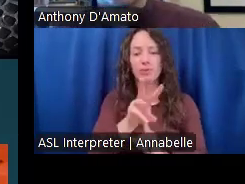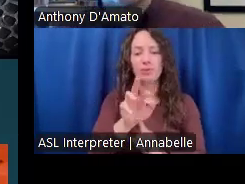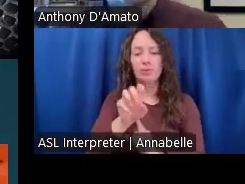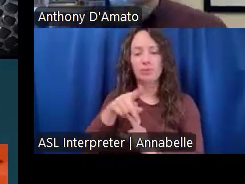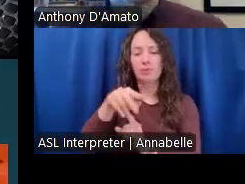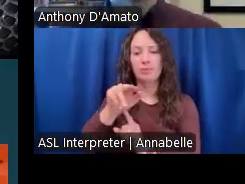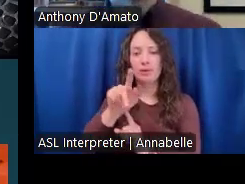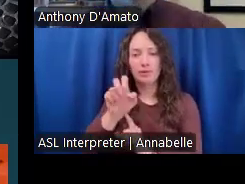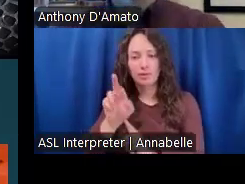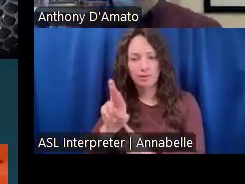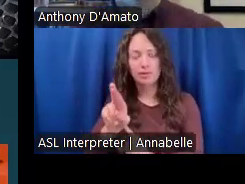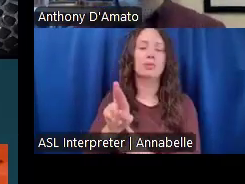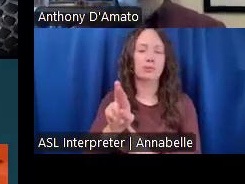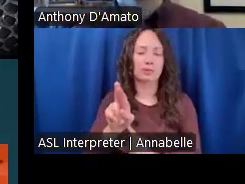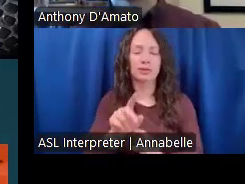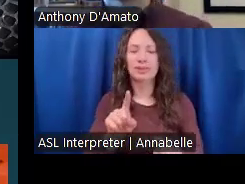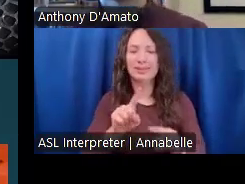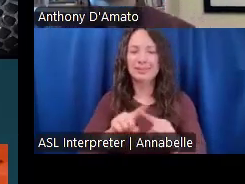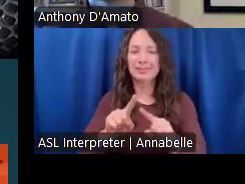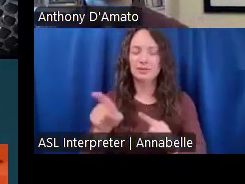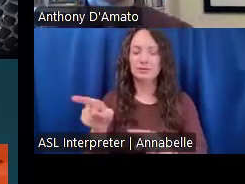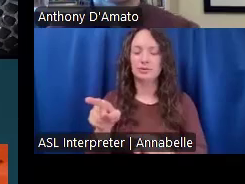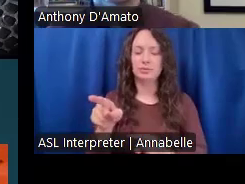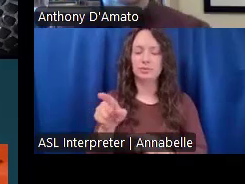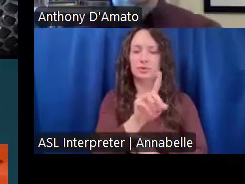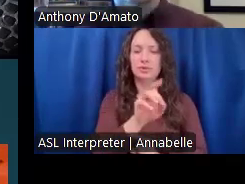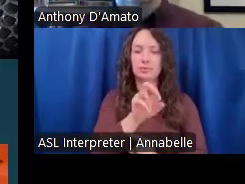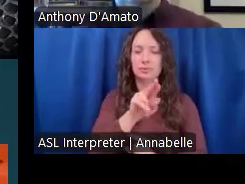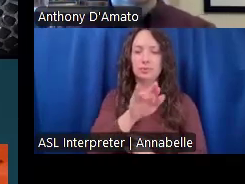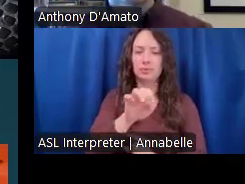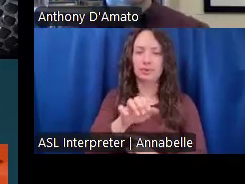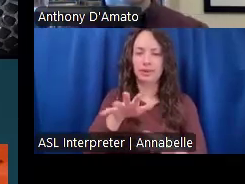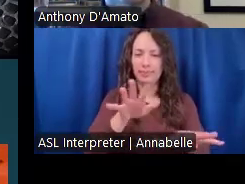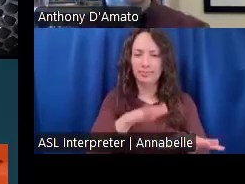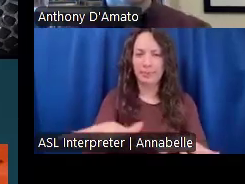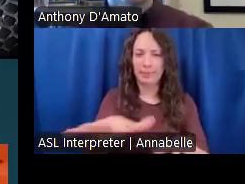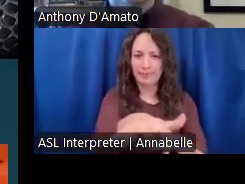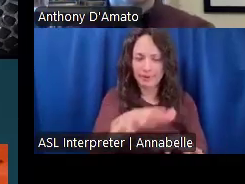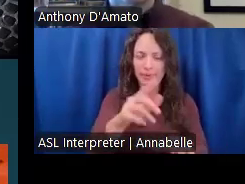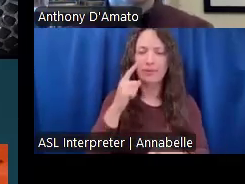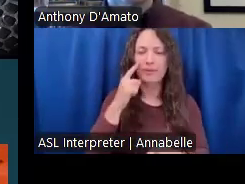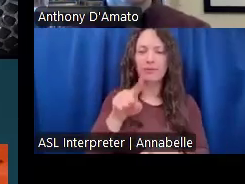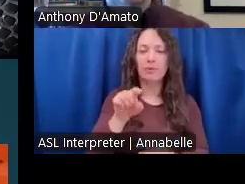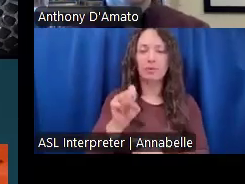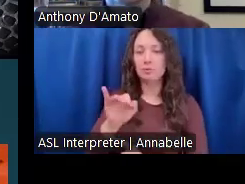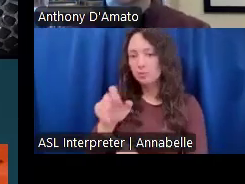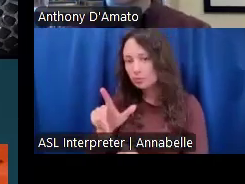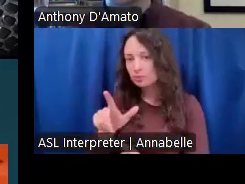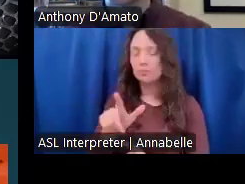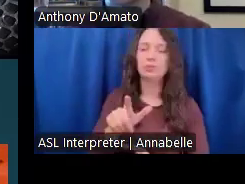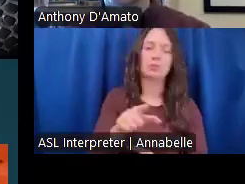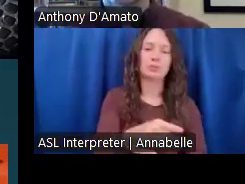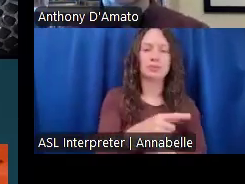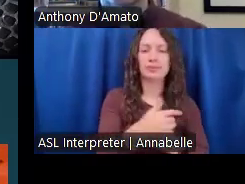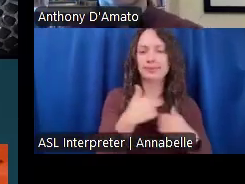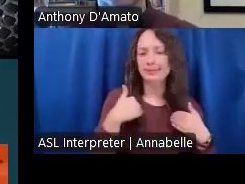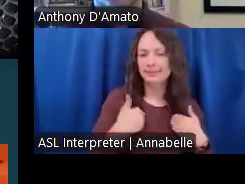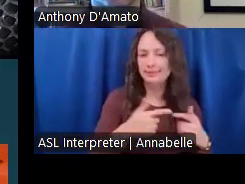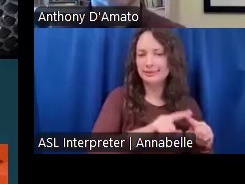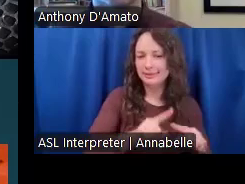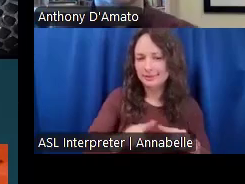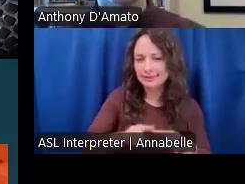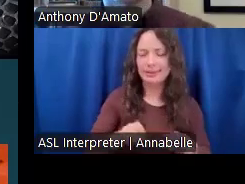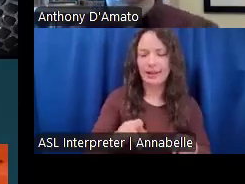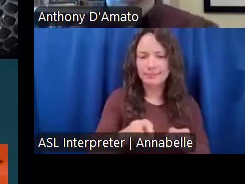woody debris for a lot of the other herps, soil service series, et cetera, for a gopher tortoise and pocket gopher.